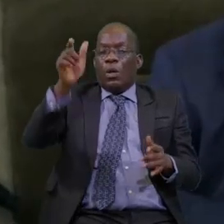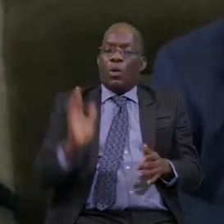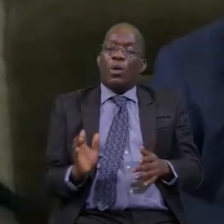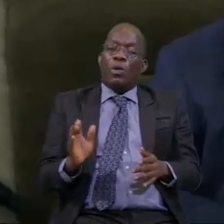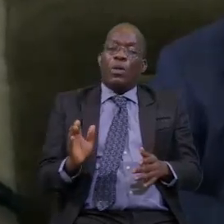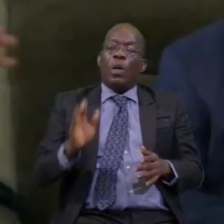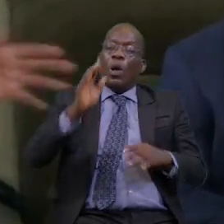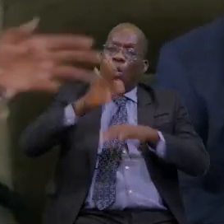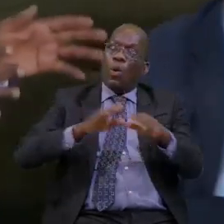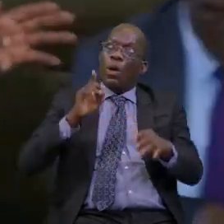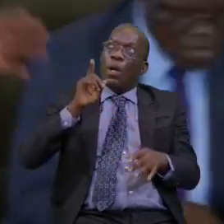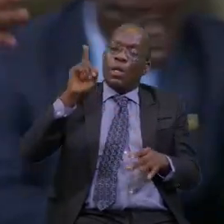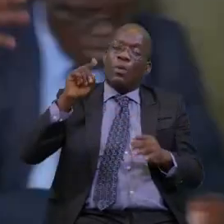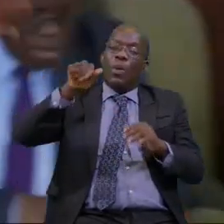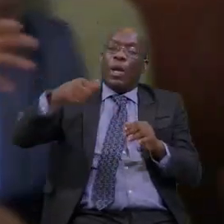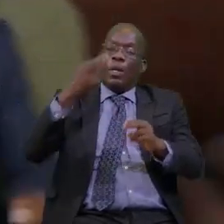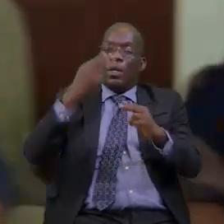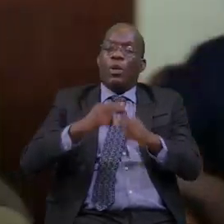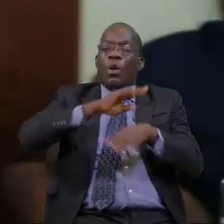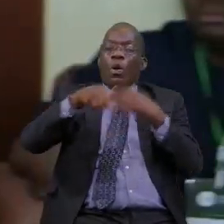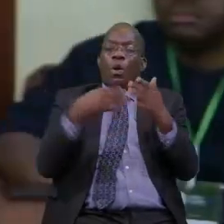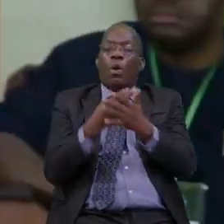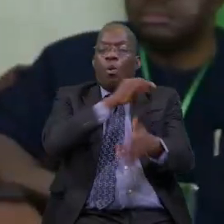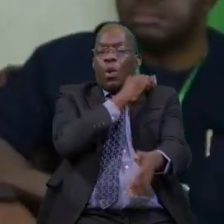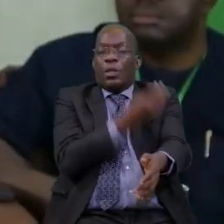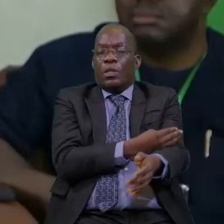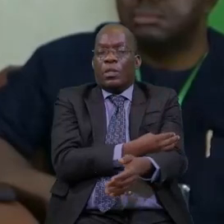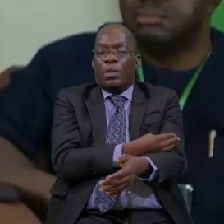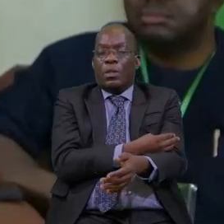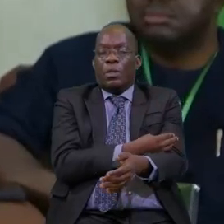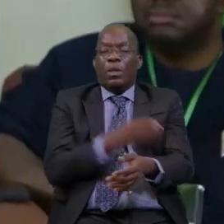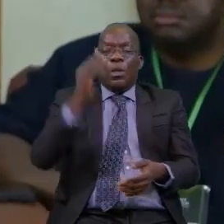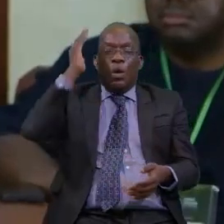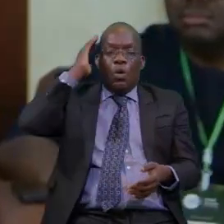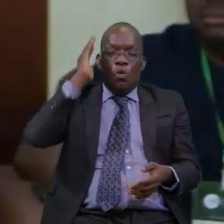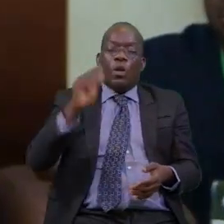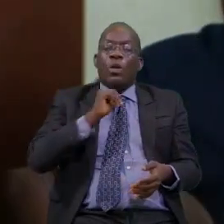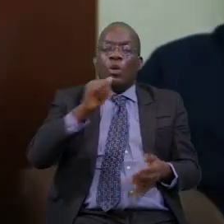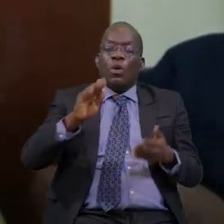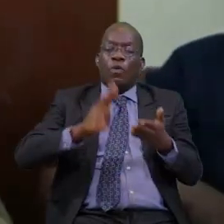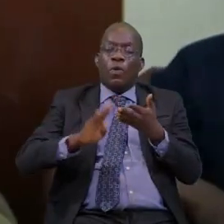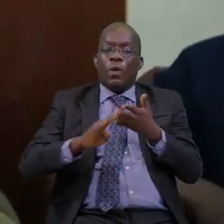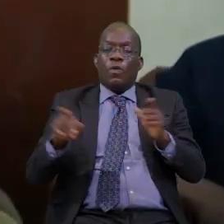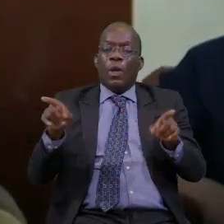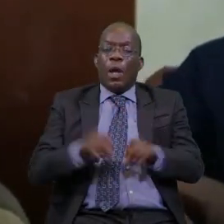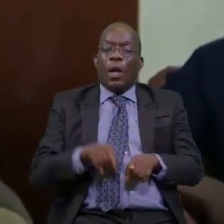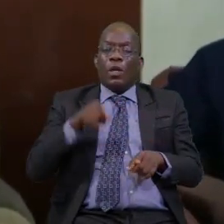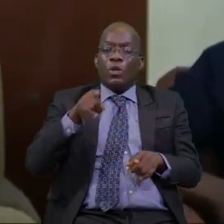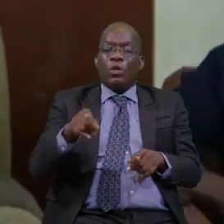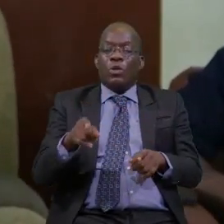name, Almighty, that he too will not forgive you. As you drag them